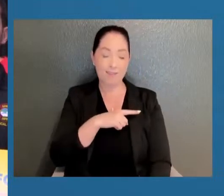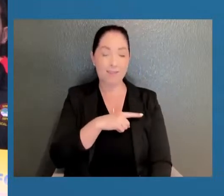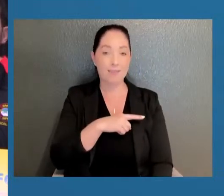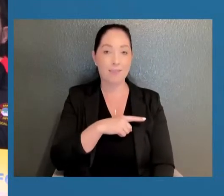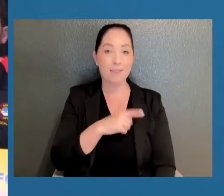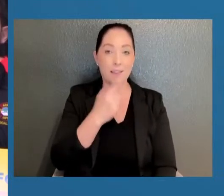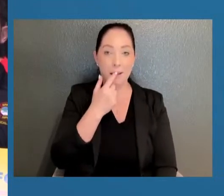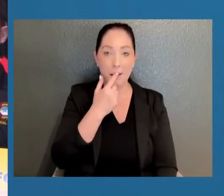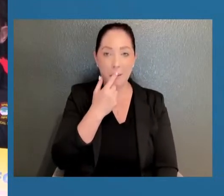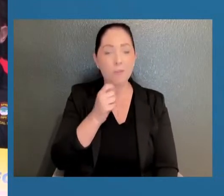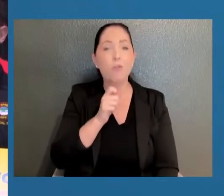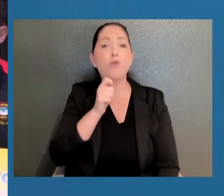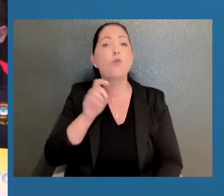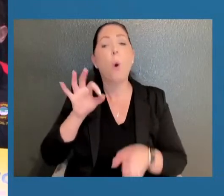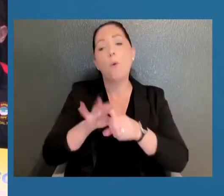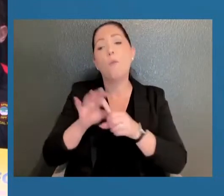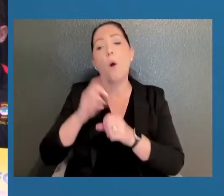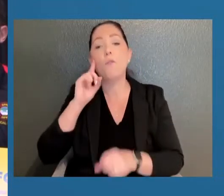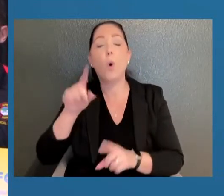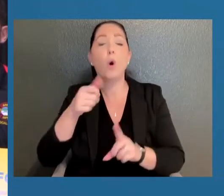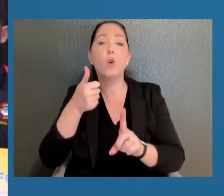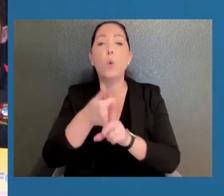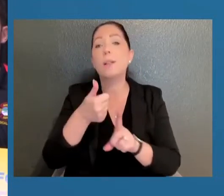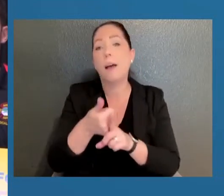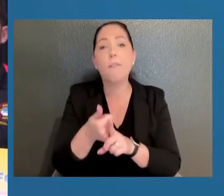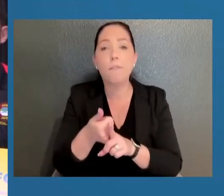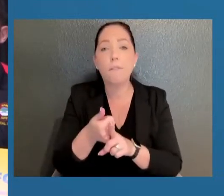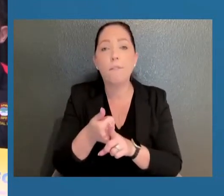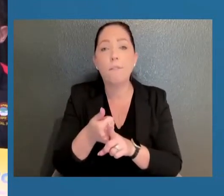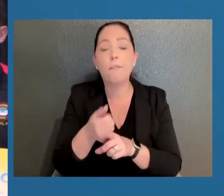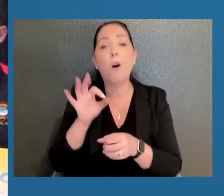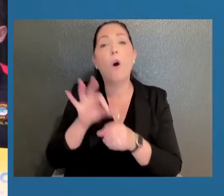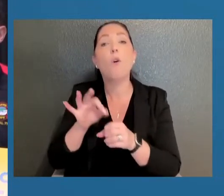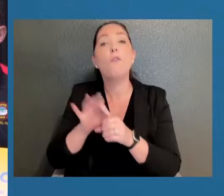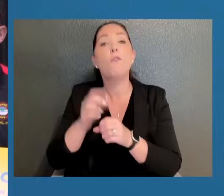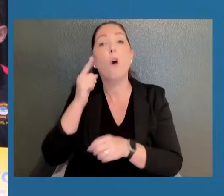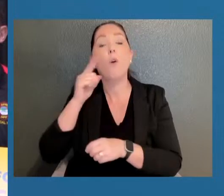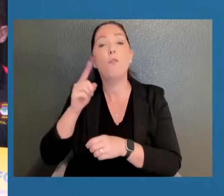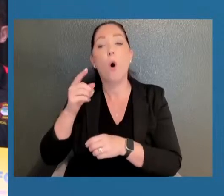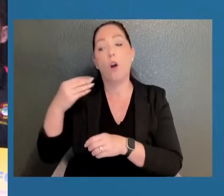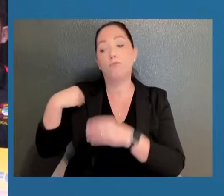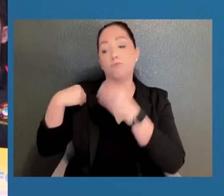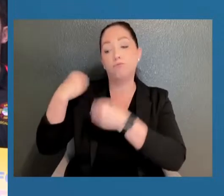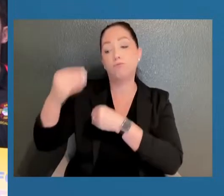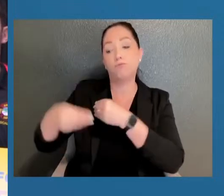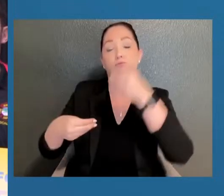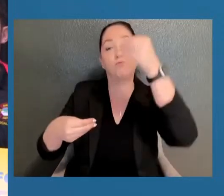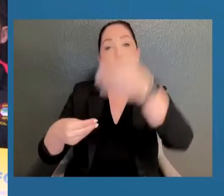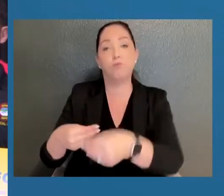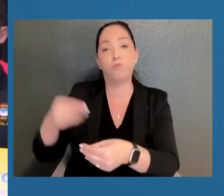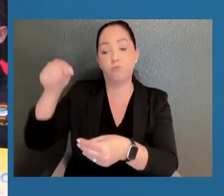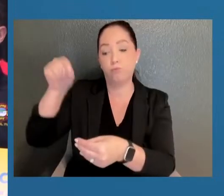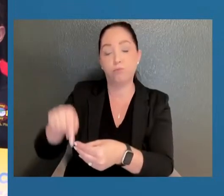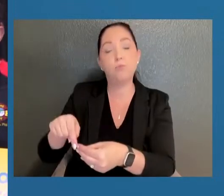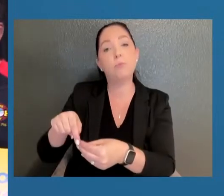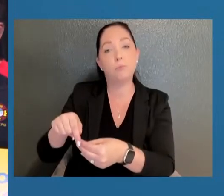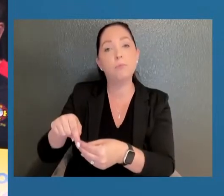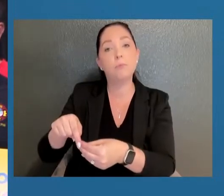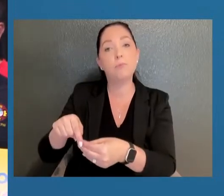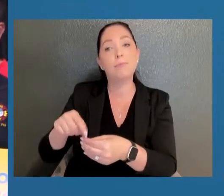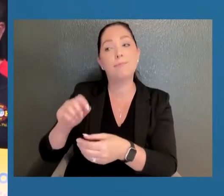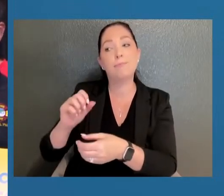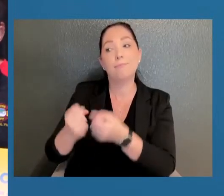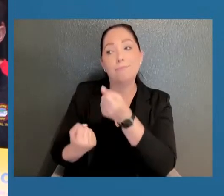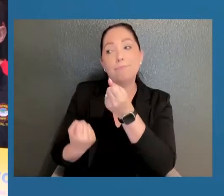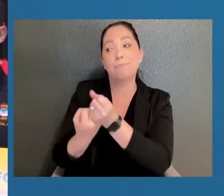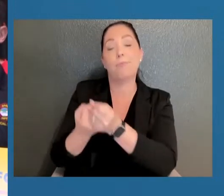for you. Vote for the next generation. Vote for the next generation. Stand up for them like somebody stood up for us.